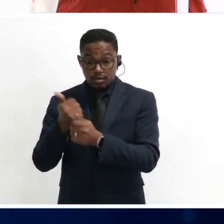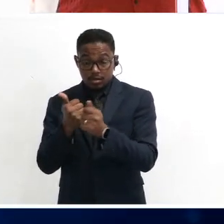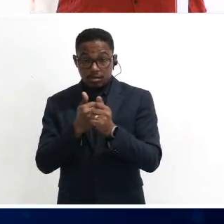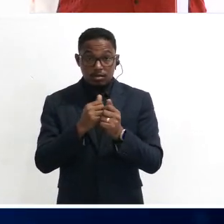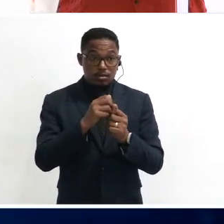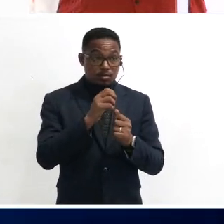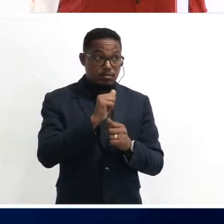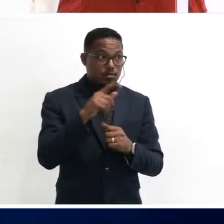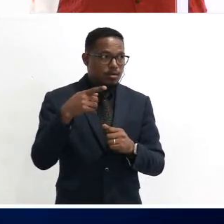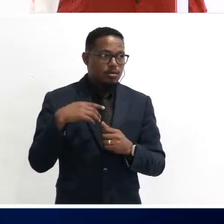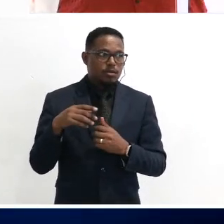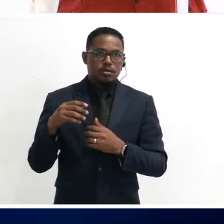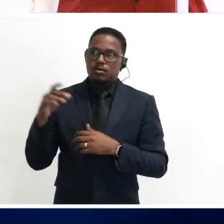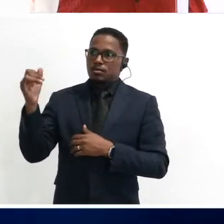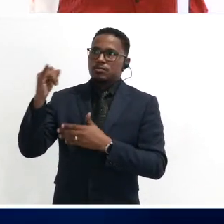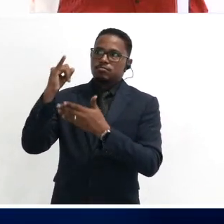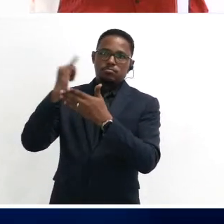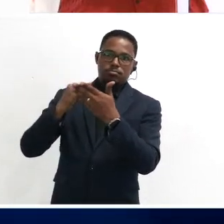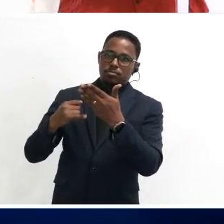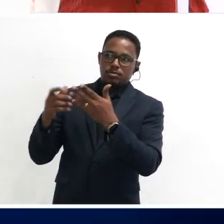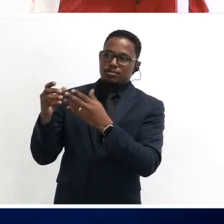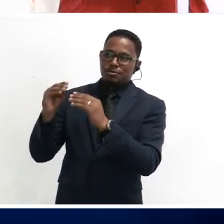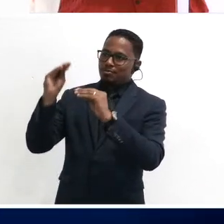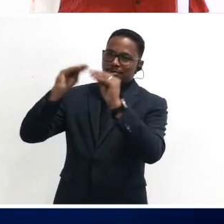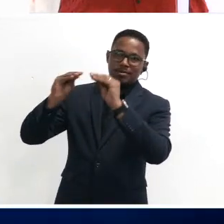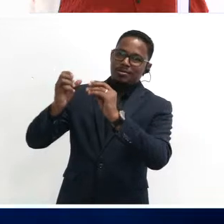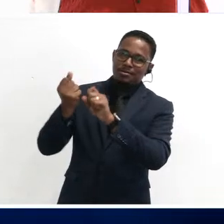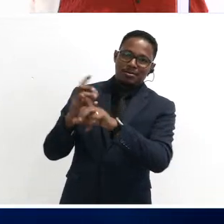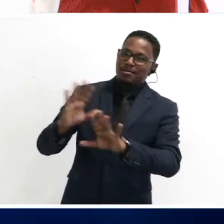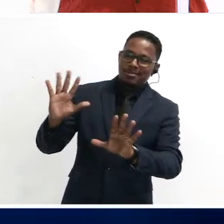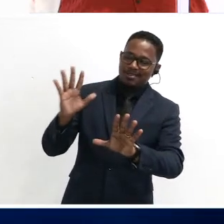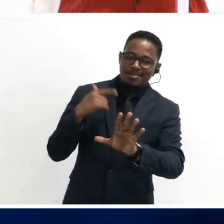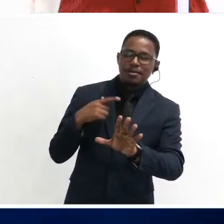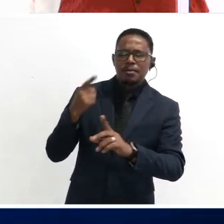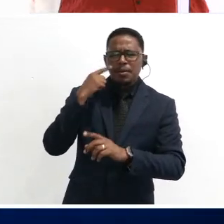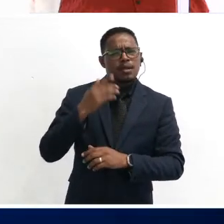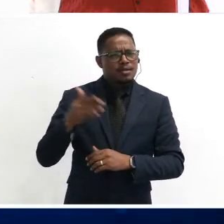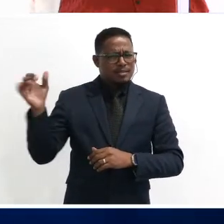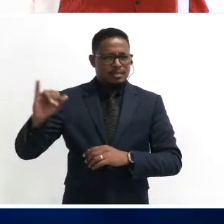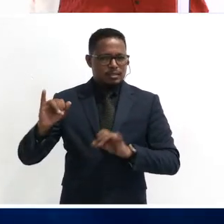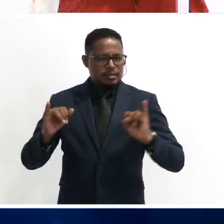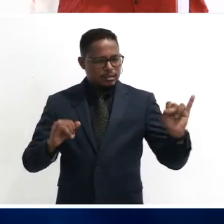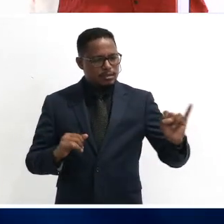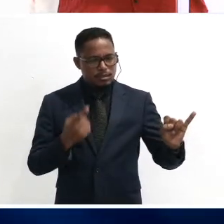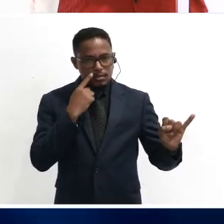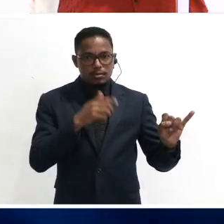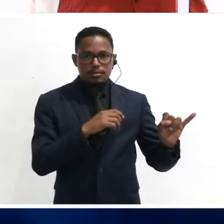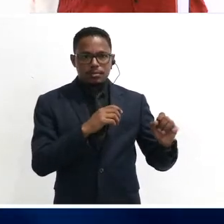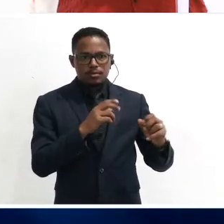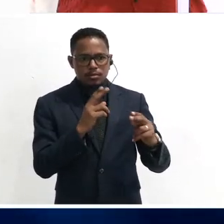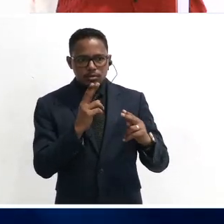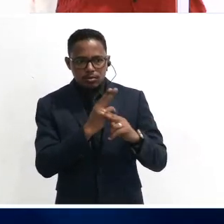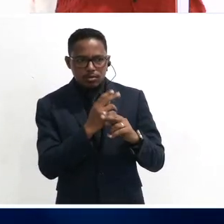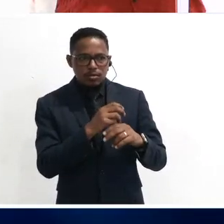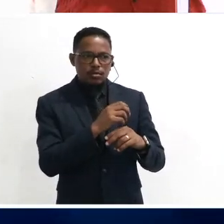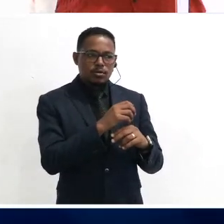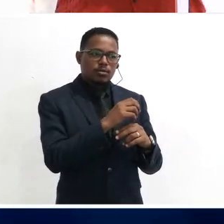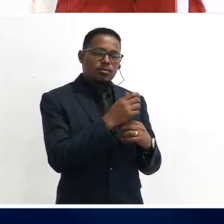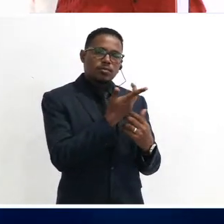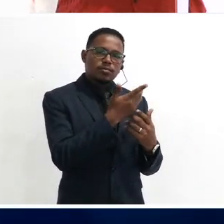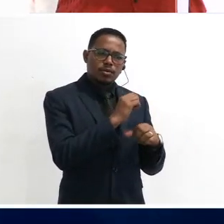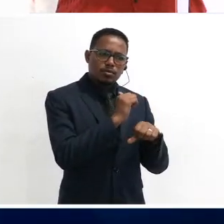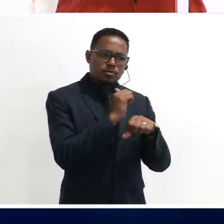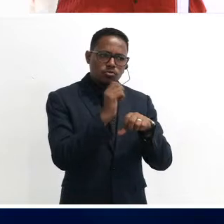the left is kind of the end application, whether it's automotive or mobile or whatever. And on the right is the type